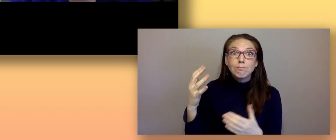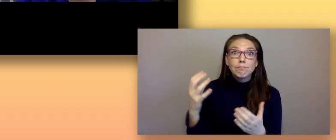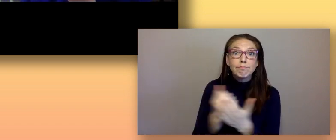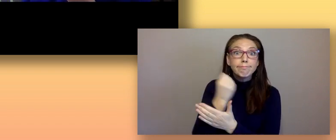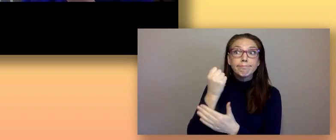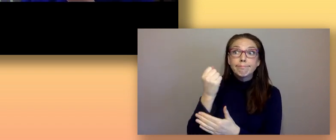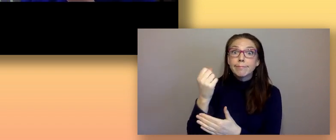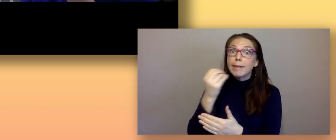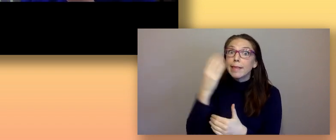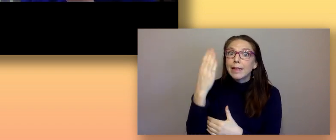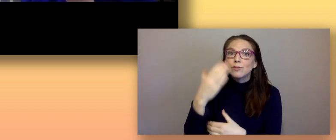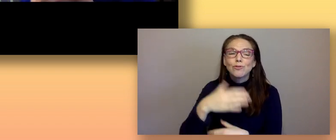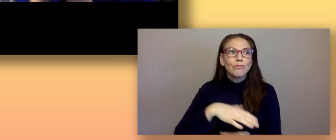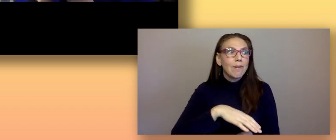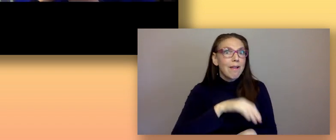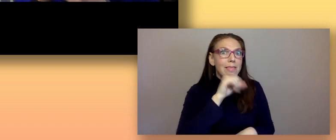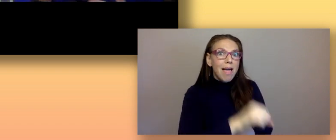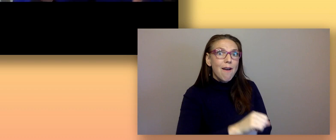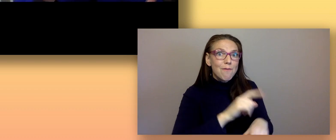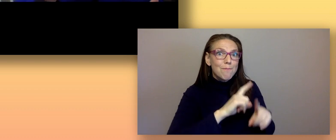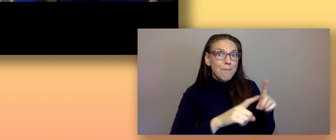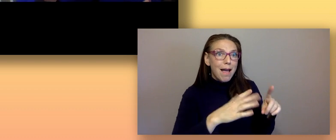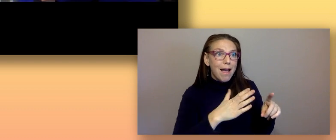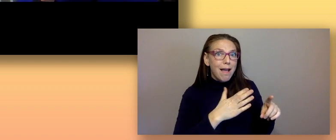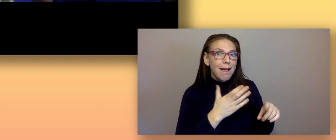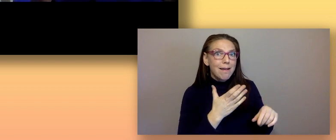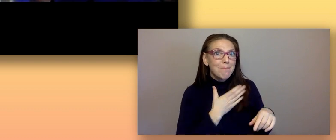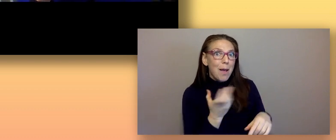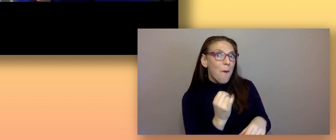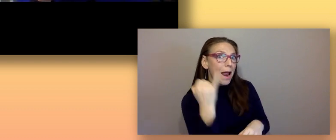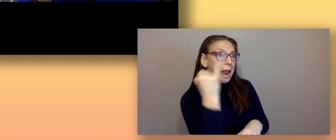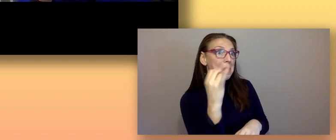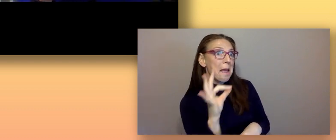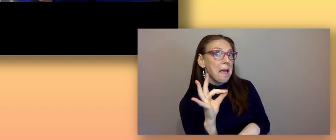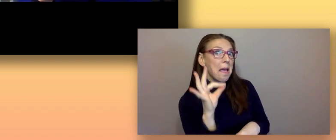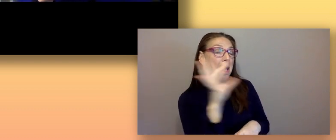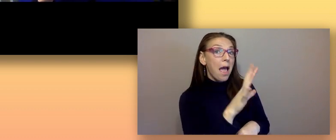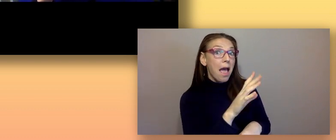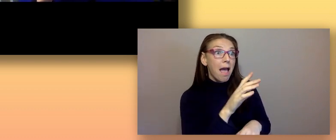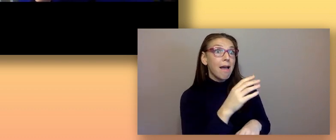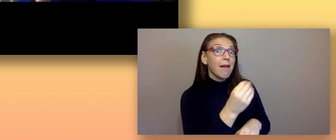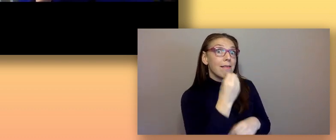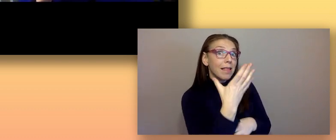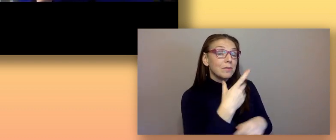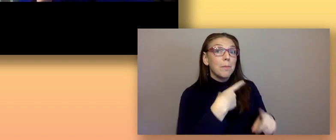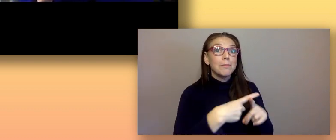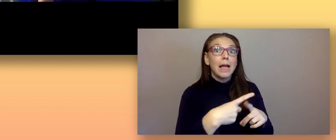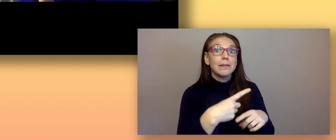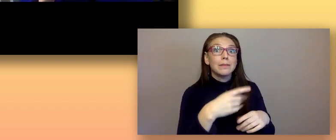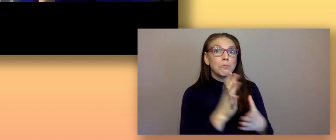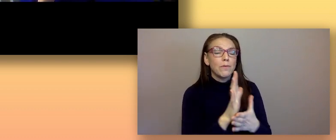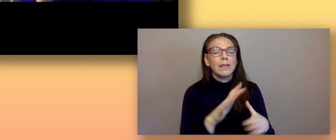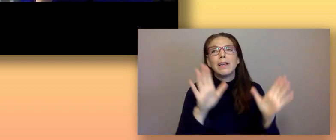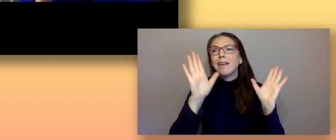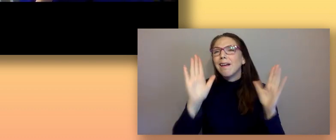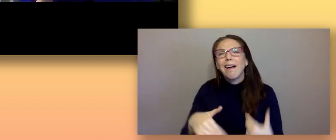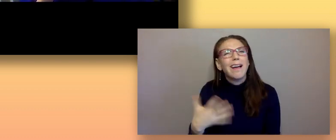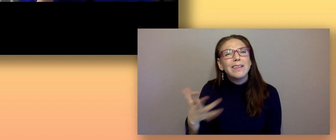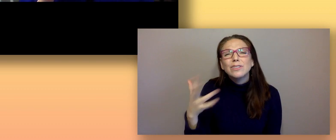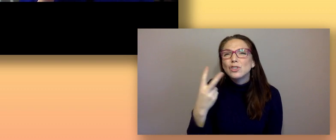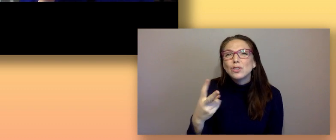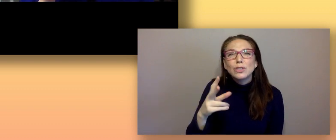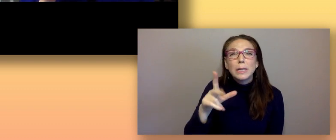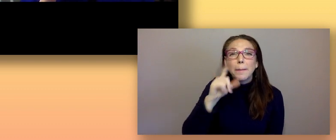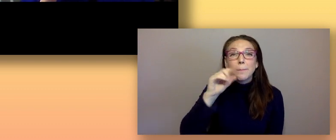up for lunch? I'd love to, but I have an idea myself. Let's combine it with a movie. Don, you've seen The Birdcage.